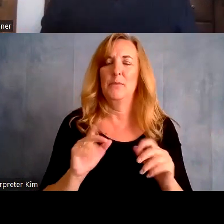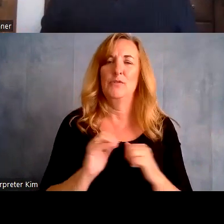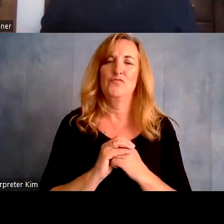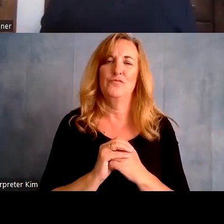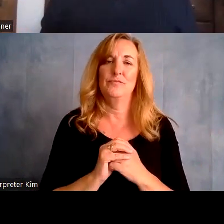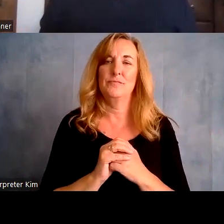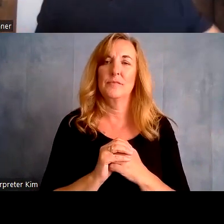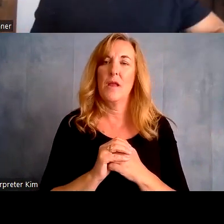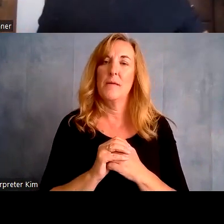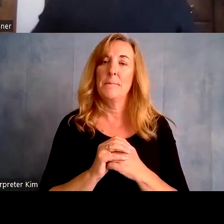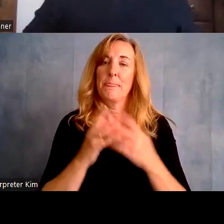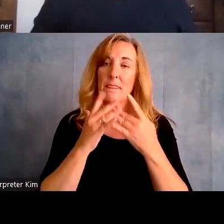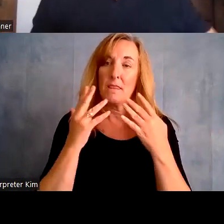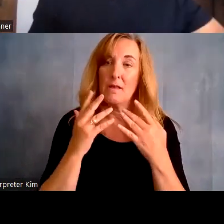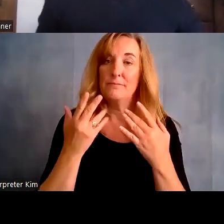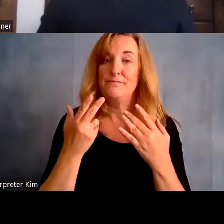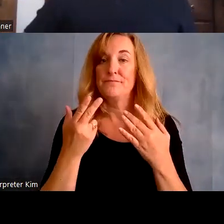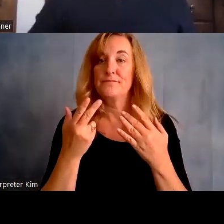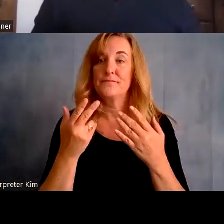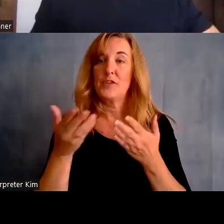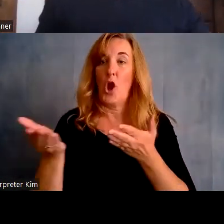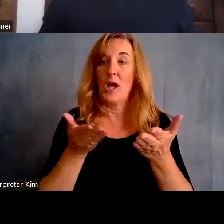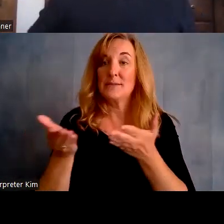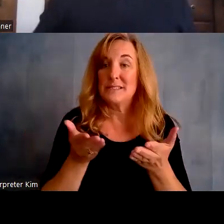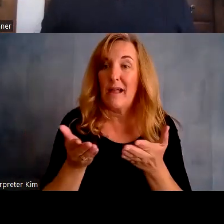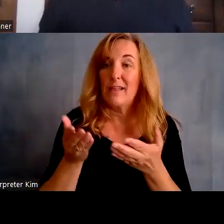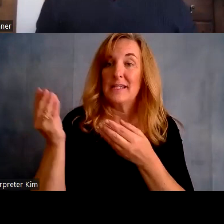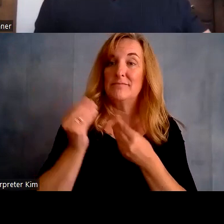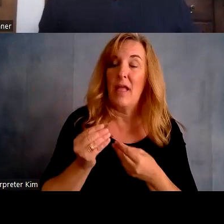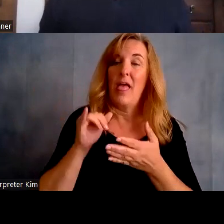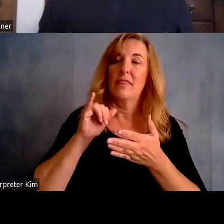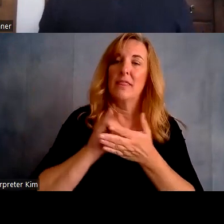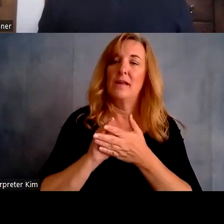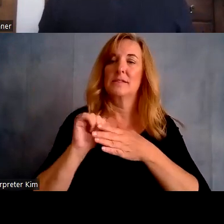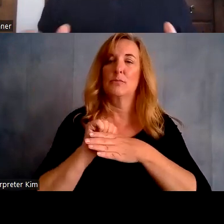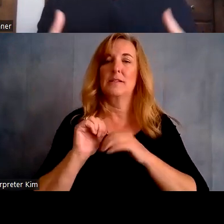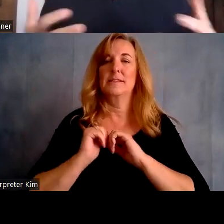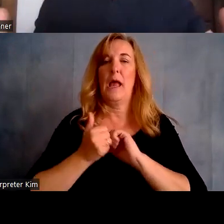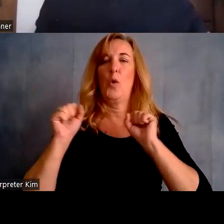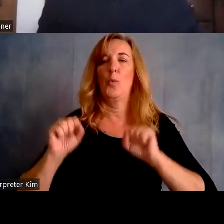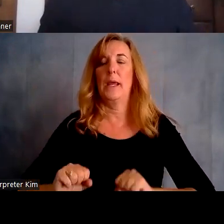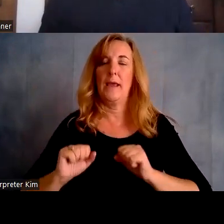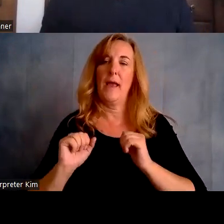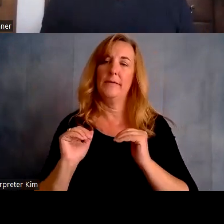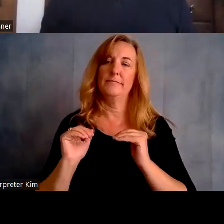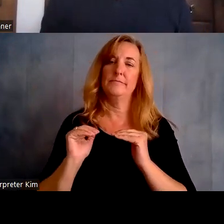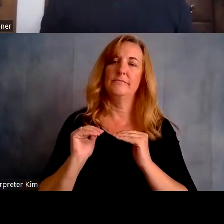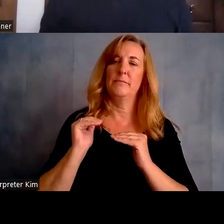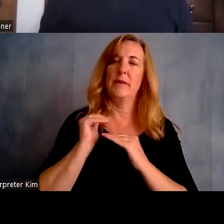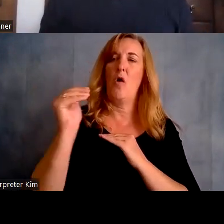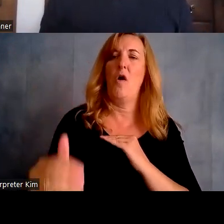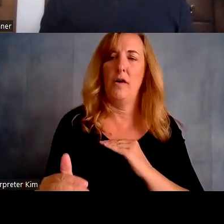Hospitality is a practice that helps us to move beyond our marginalization of the